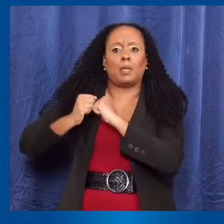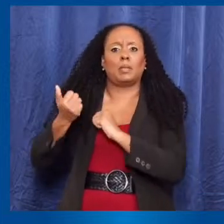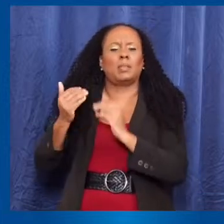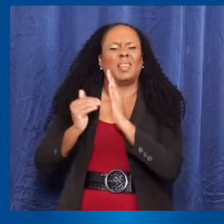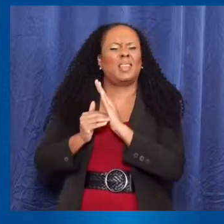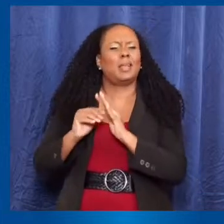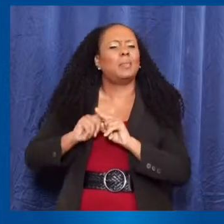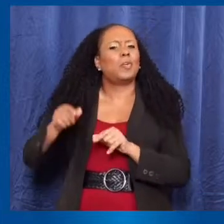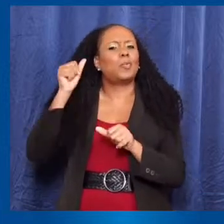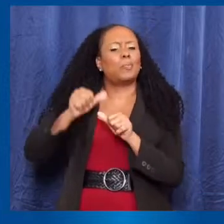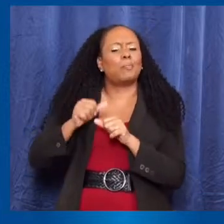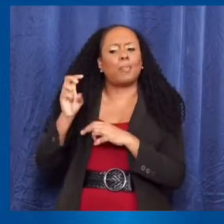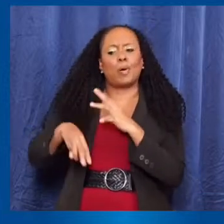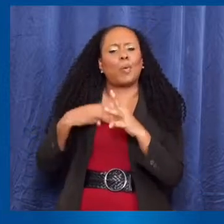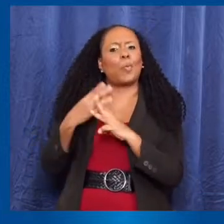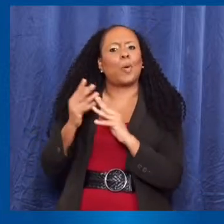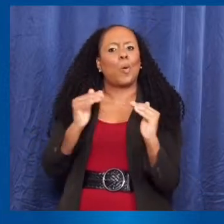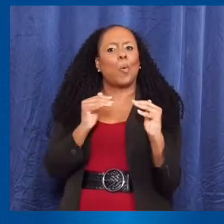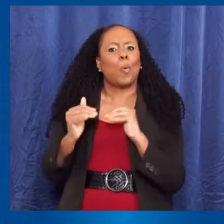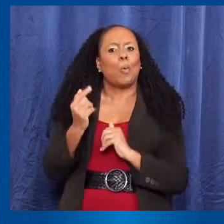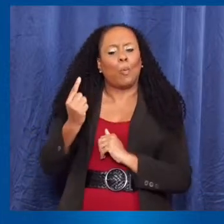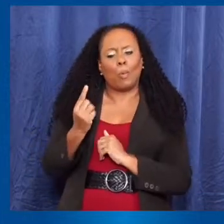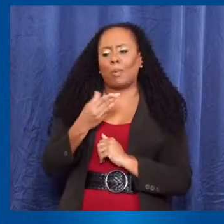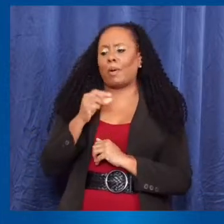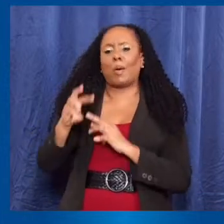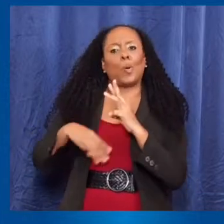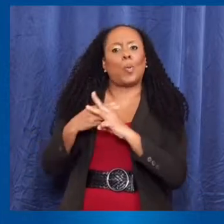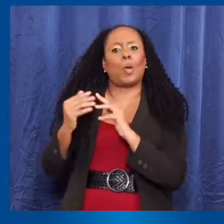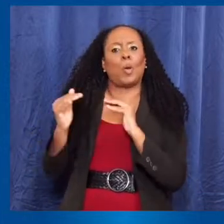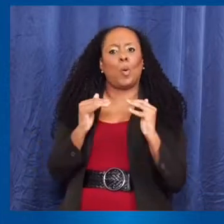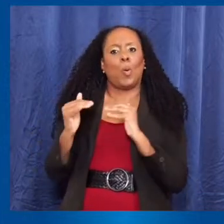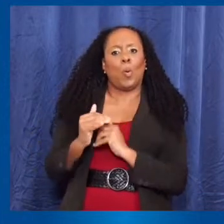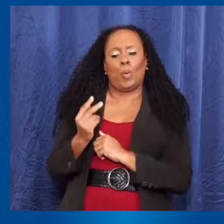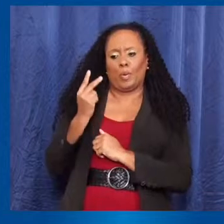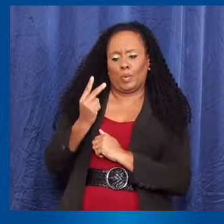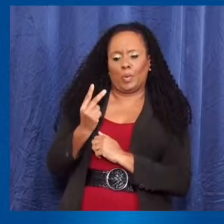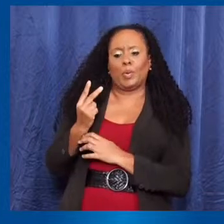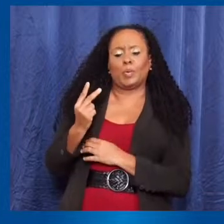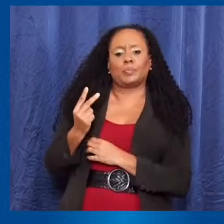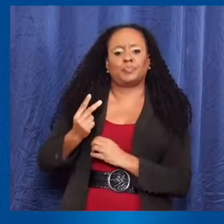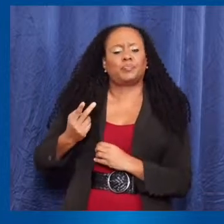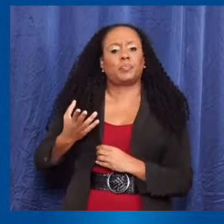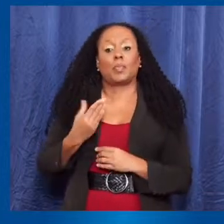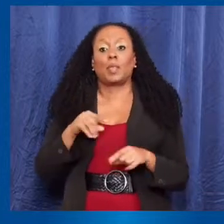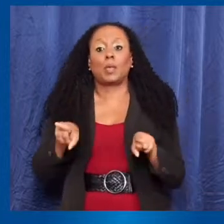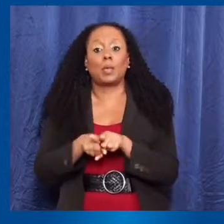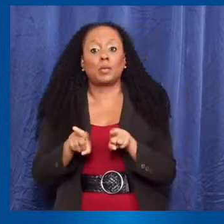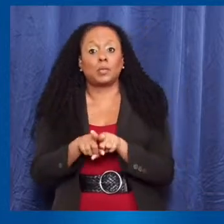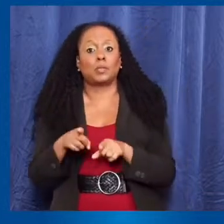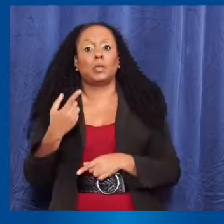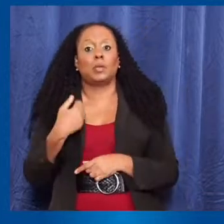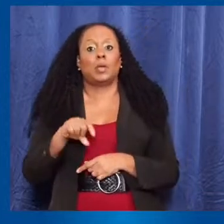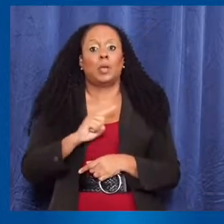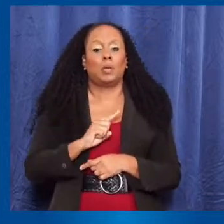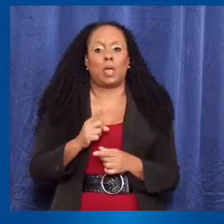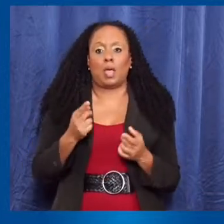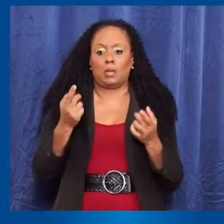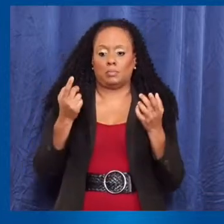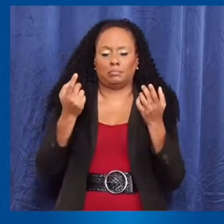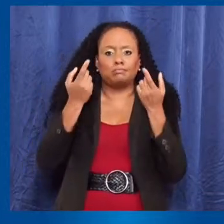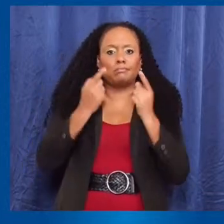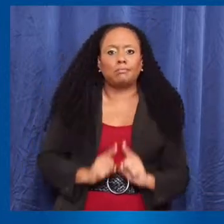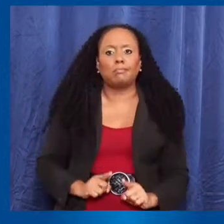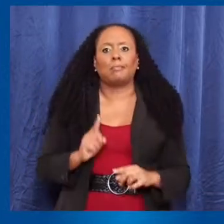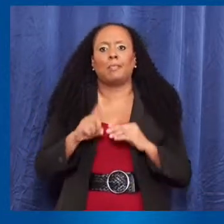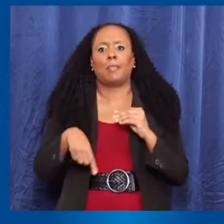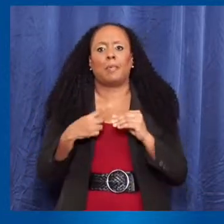in particular, and World War I a couple decades before. And of course, the General Agreement on Tariffs and Trade and